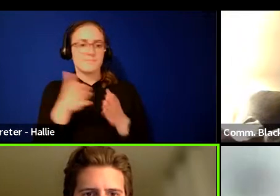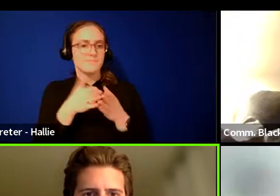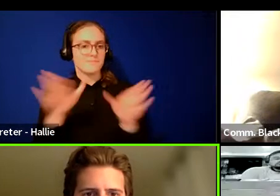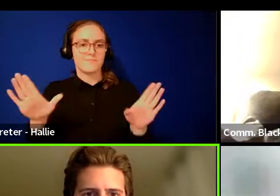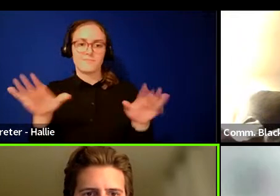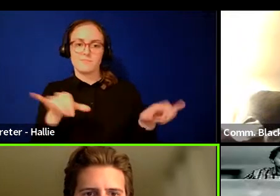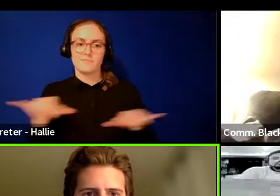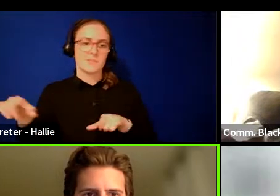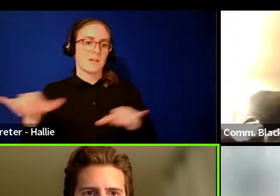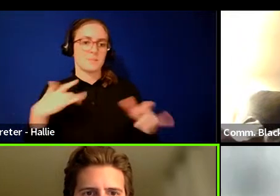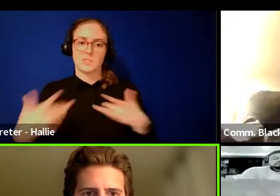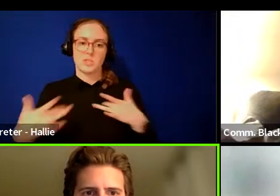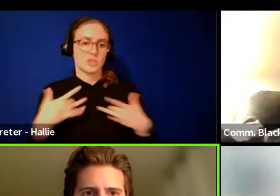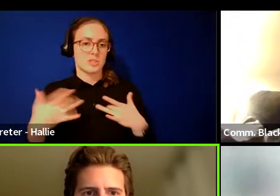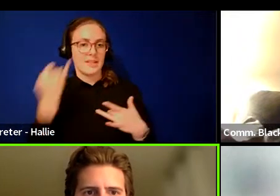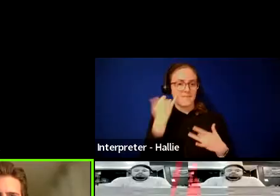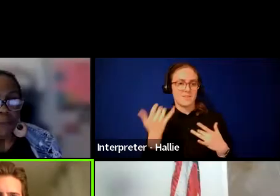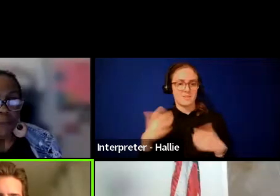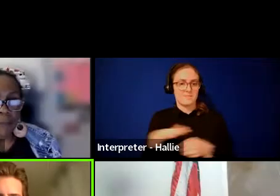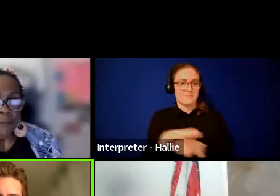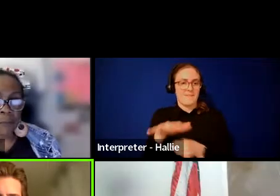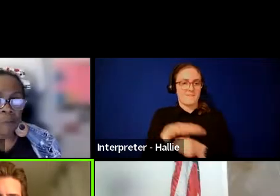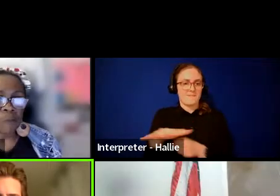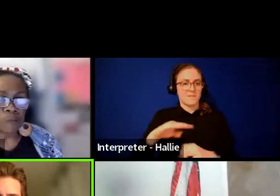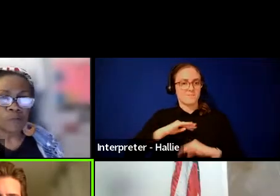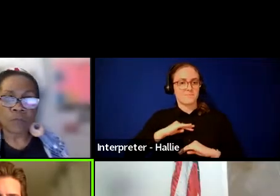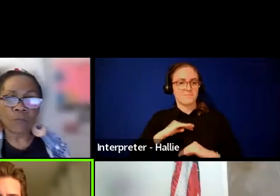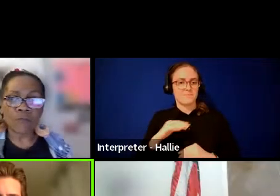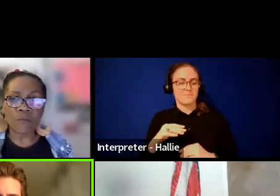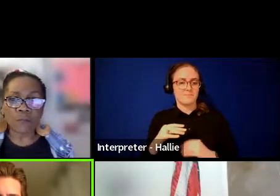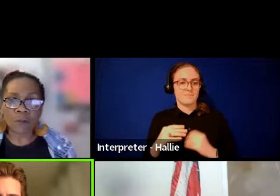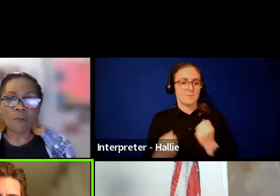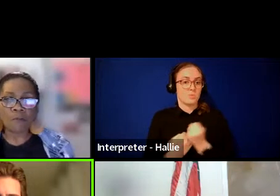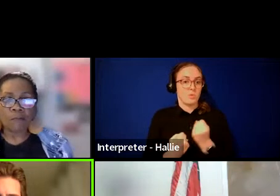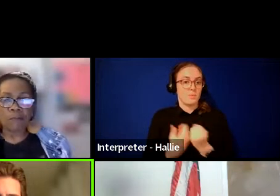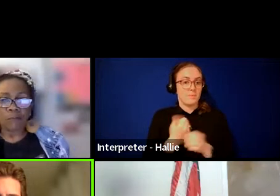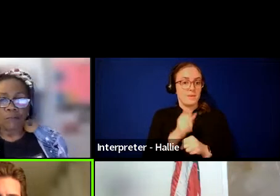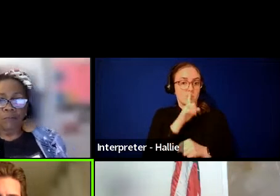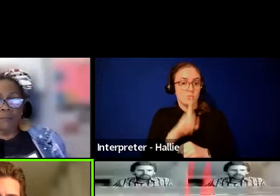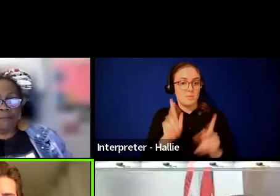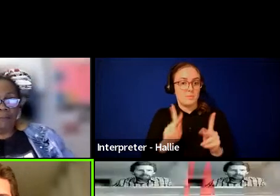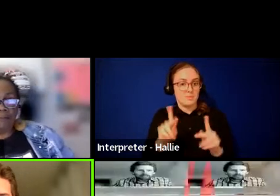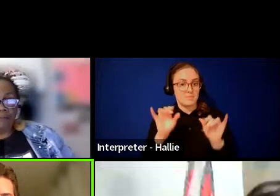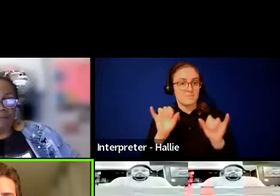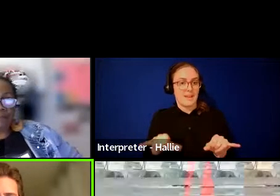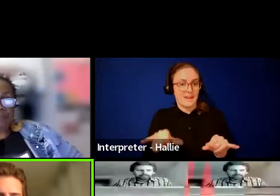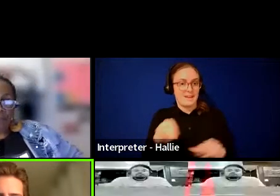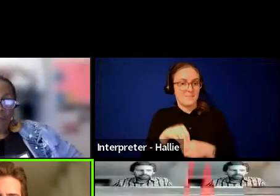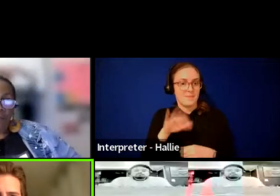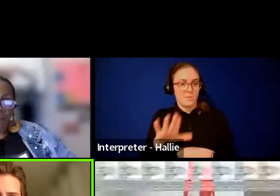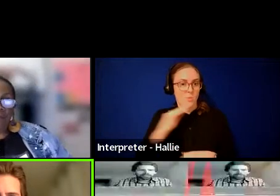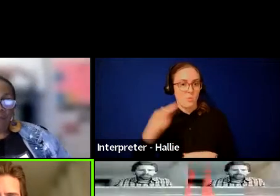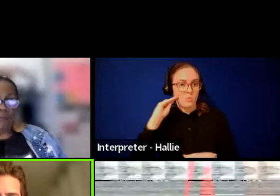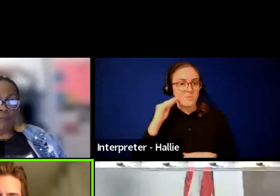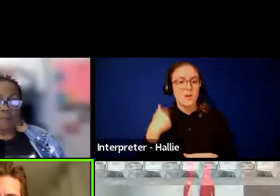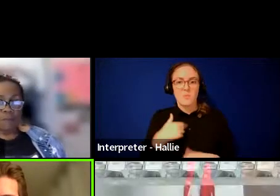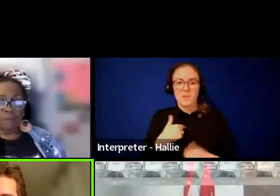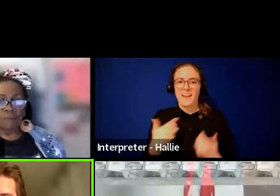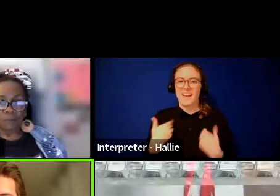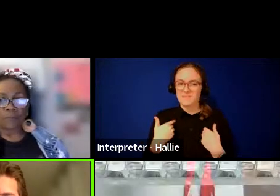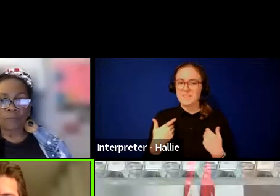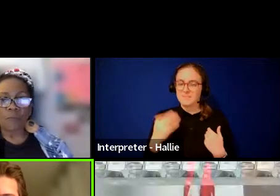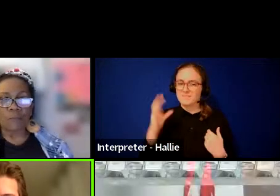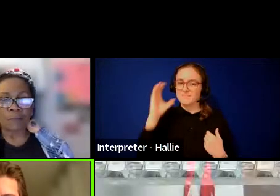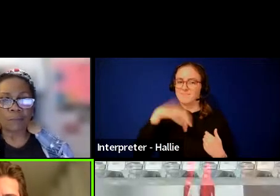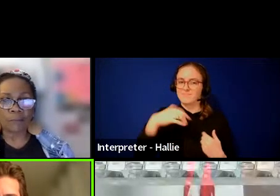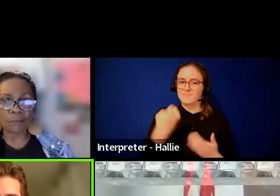city, just about whether there is enough support there to help residents stay in their homes, especially as we live in a strange economic time. Things